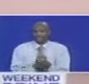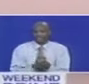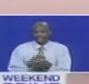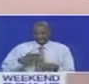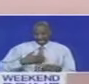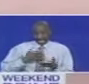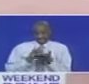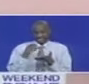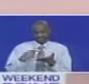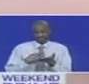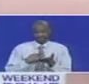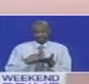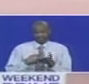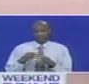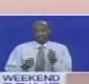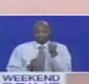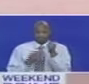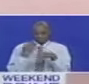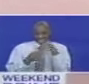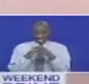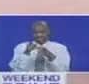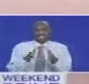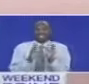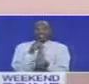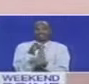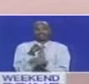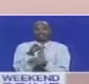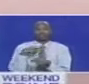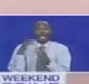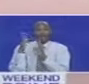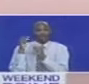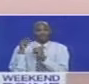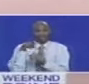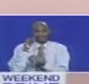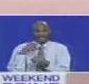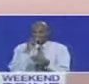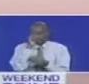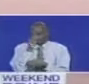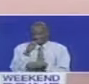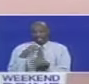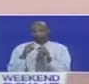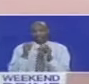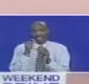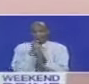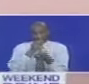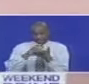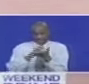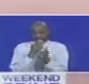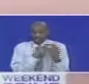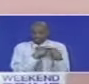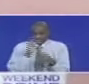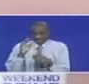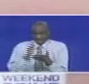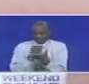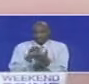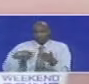part in putting up the track, and then I hope they can respect their words and do their part, and then we are